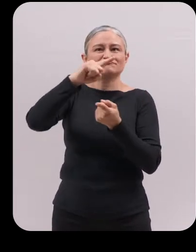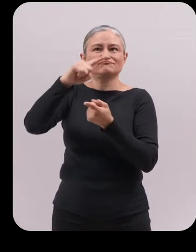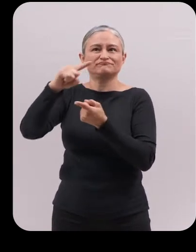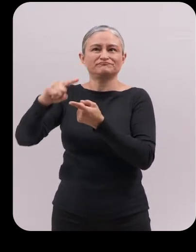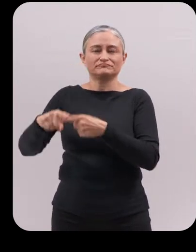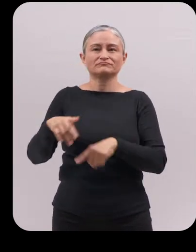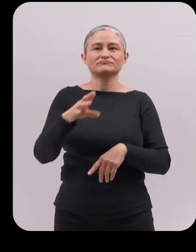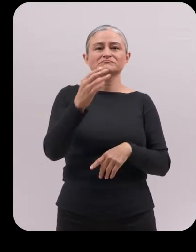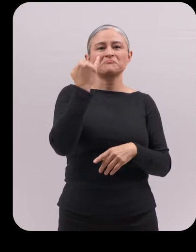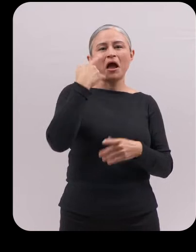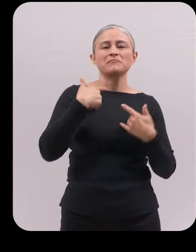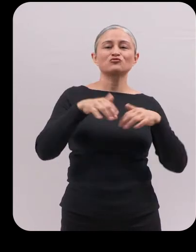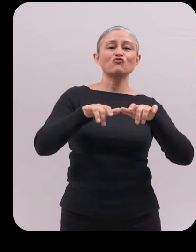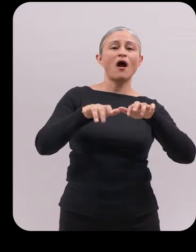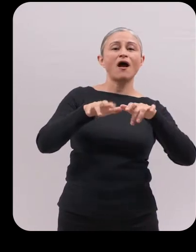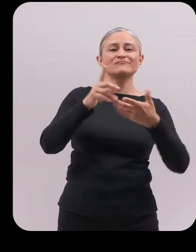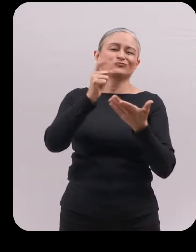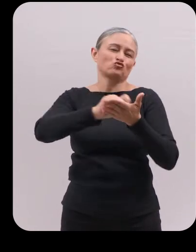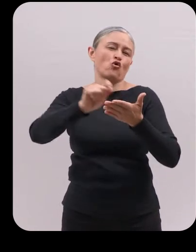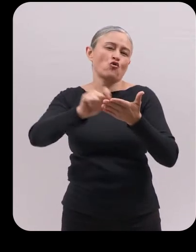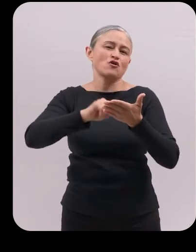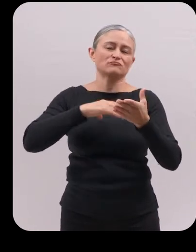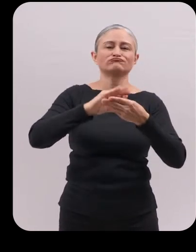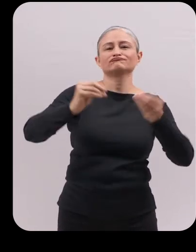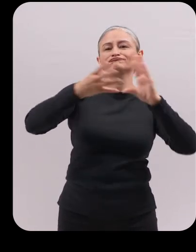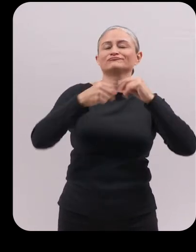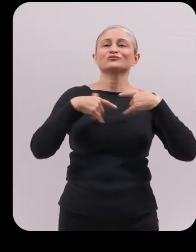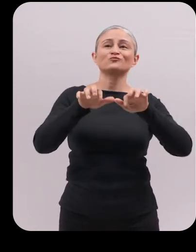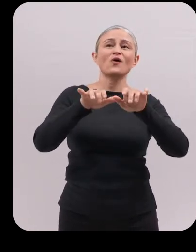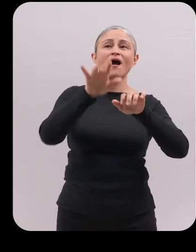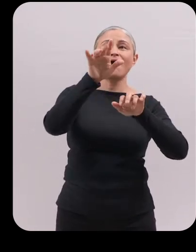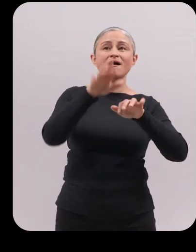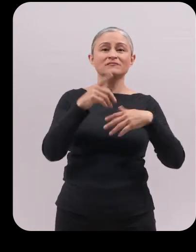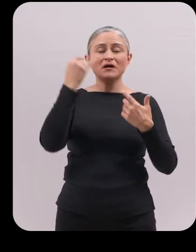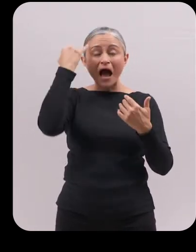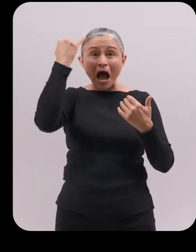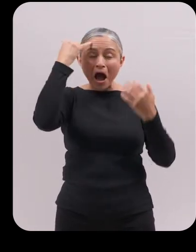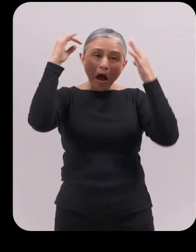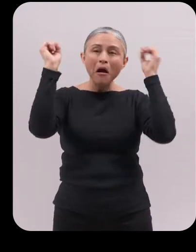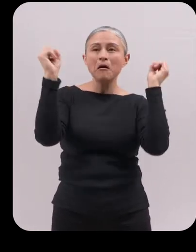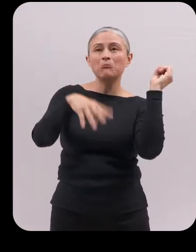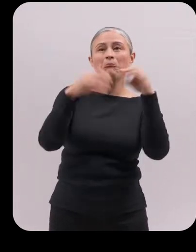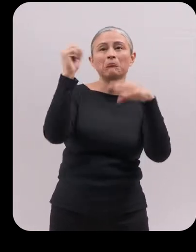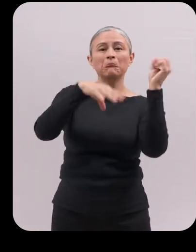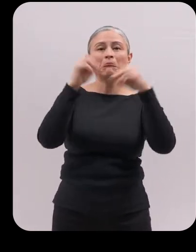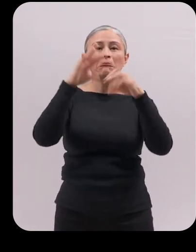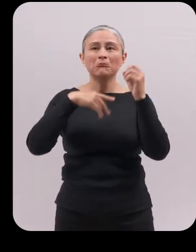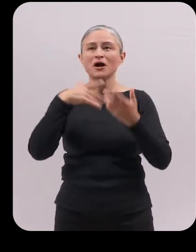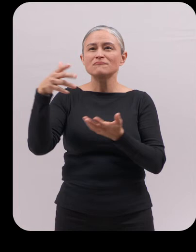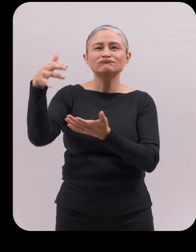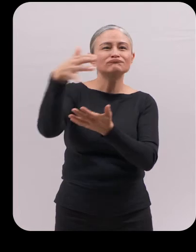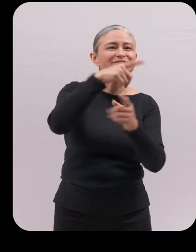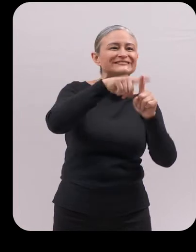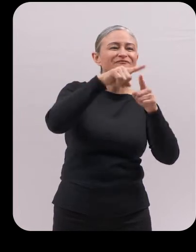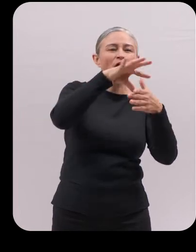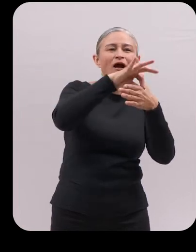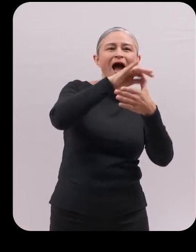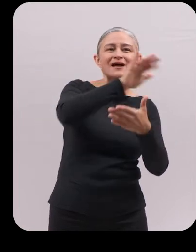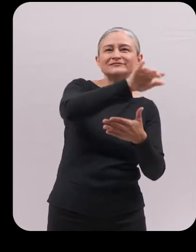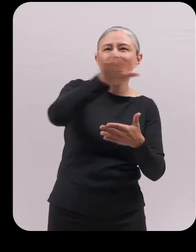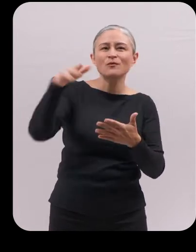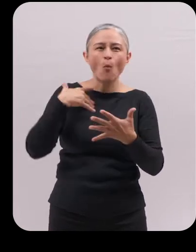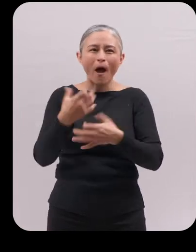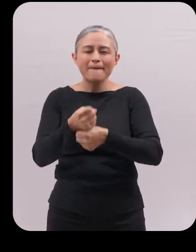journalist trying to figure out what to write about next. To help me brainstorm ideas, I might want to gather all the content I've already created.